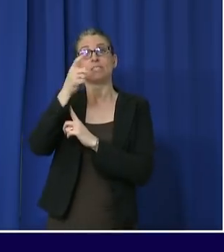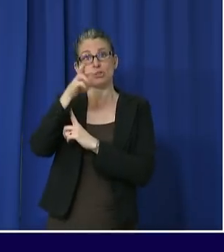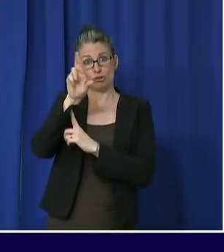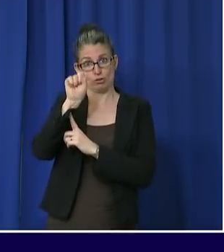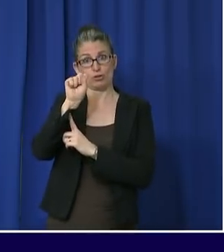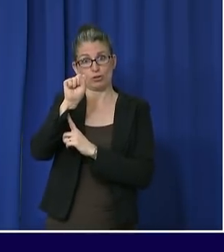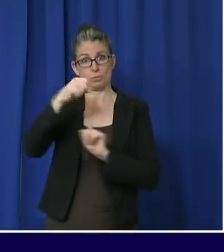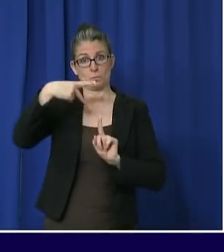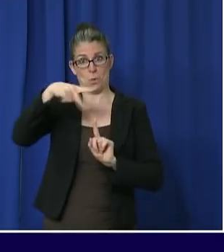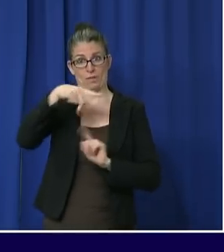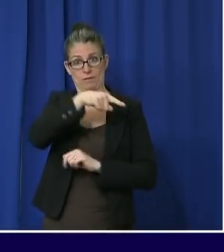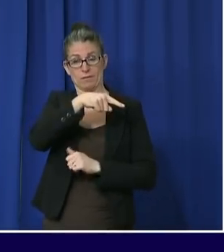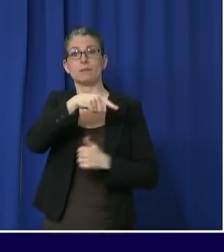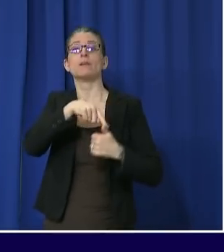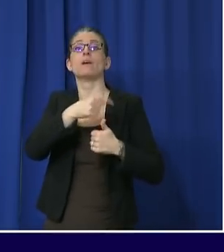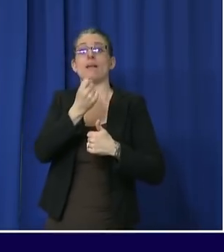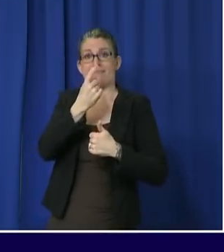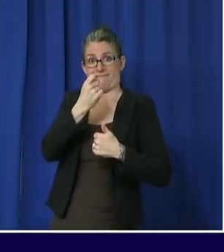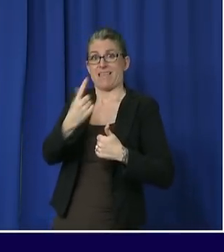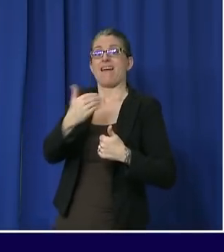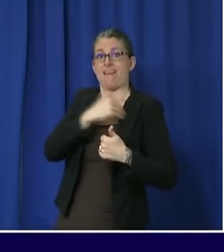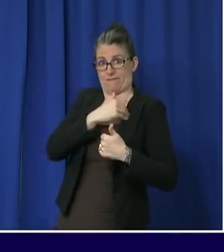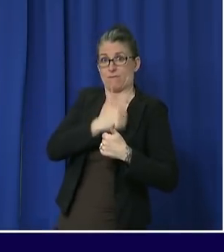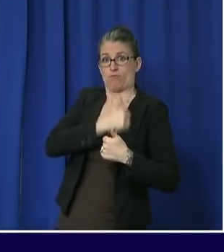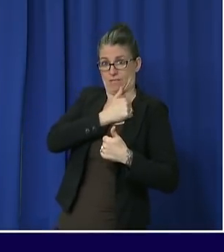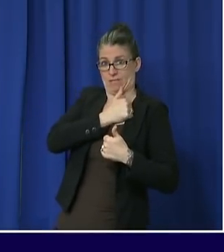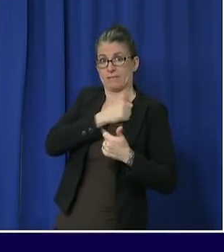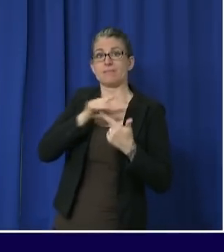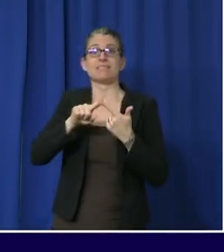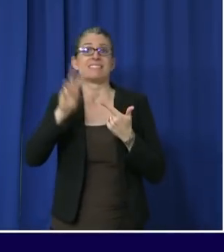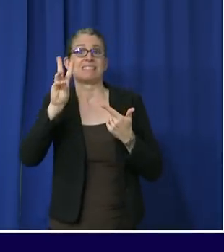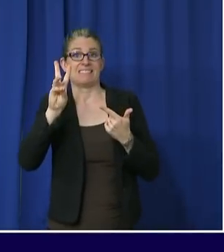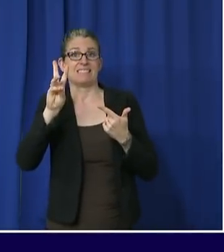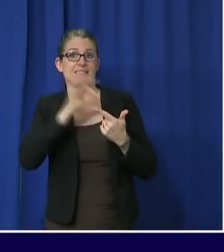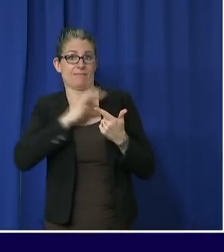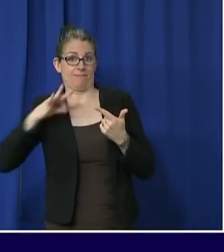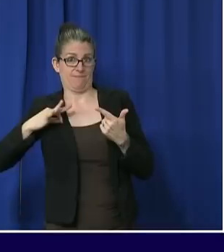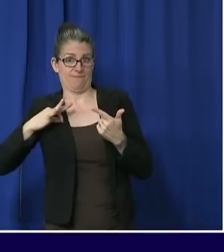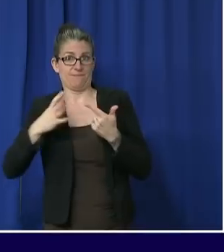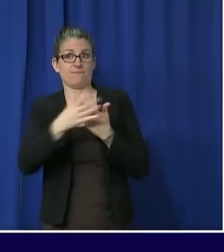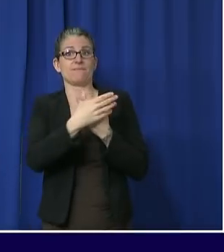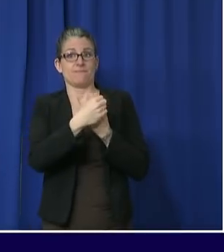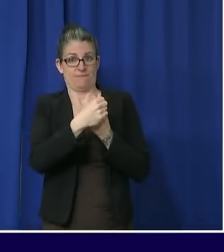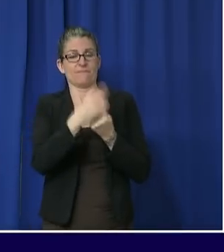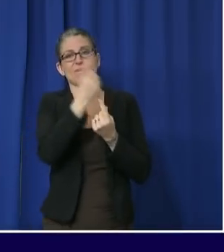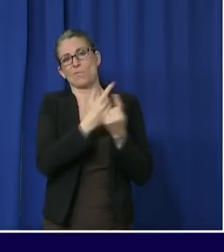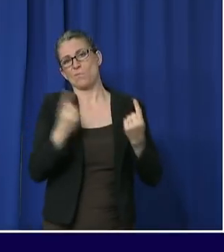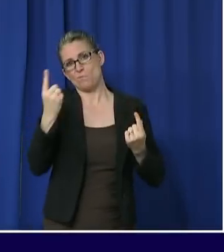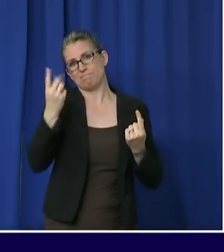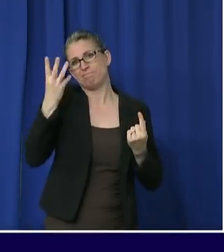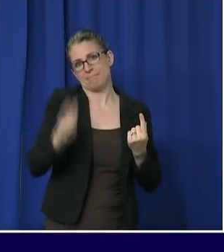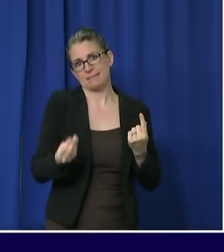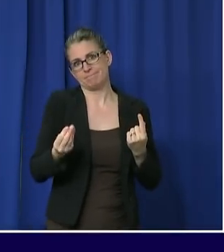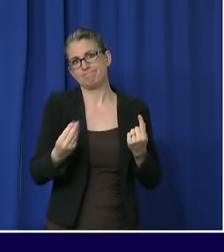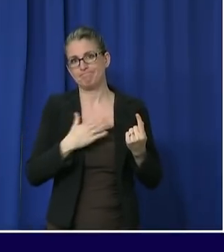11 residents, 6 staff members, and 1 individual who has passed away with